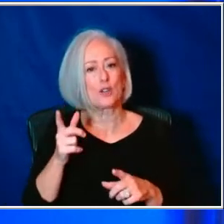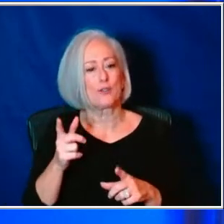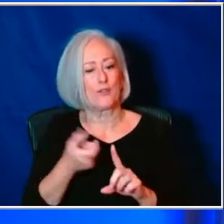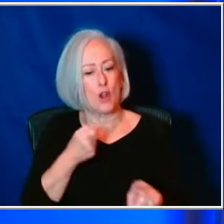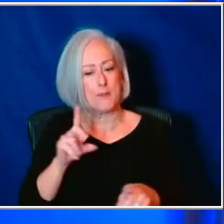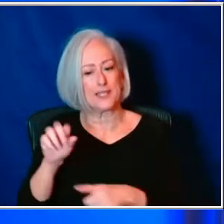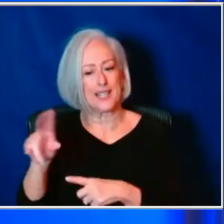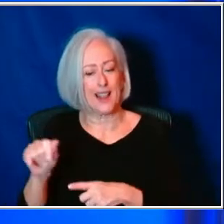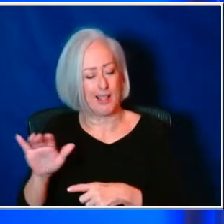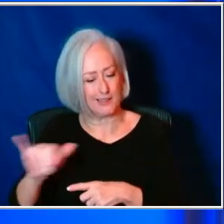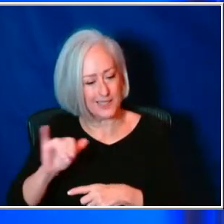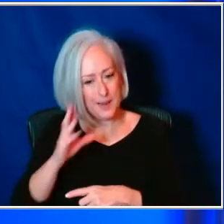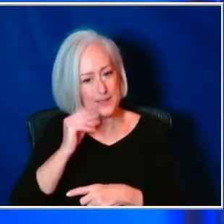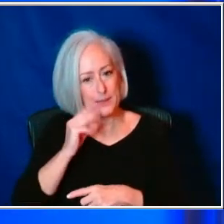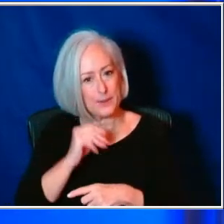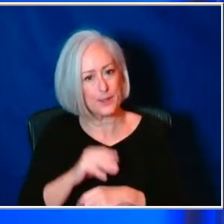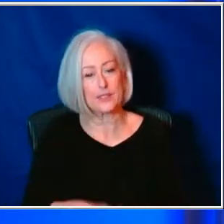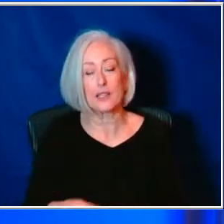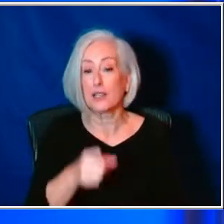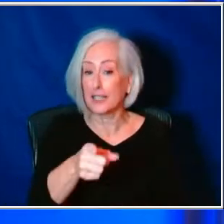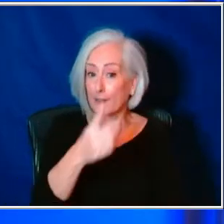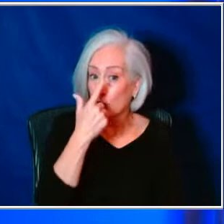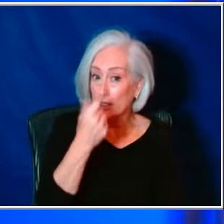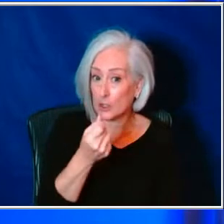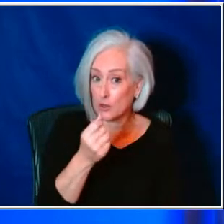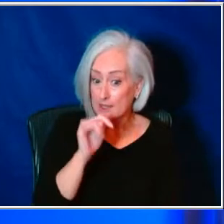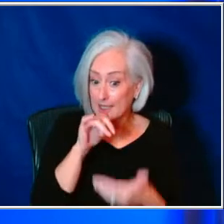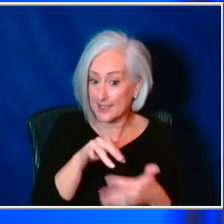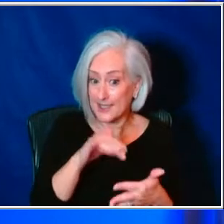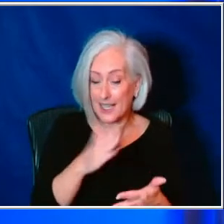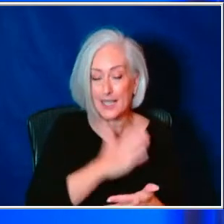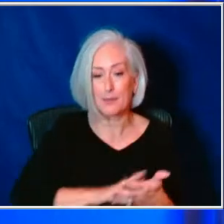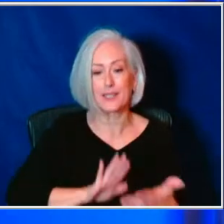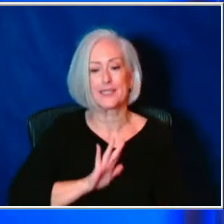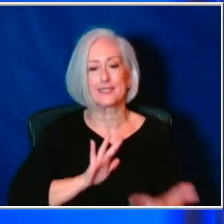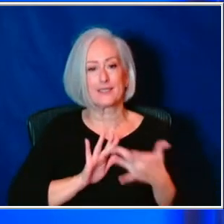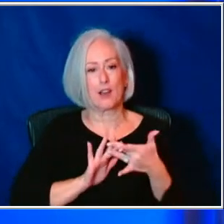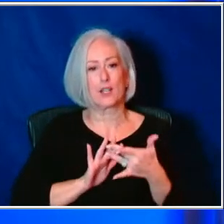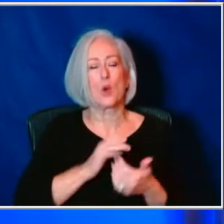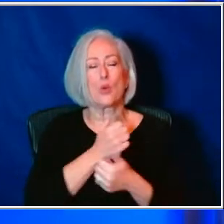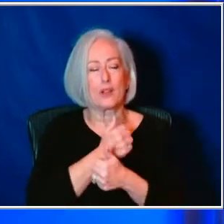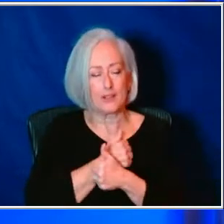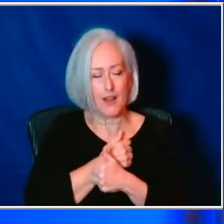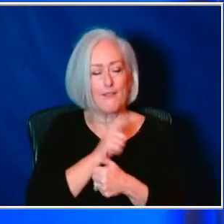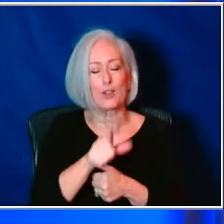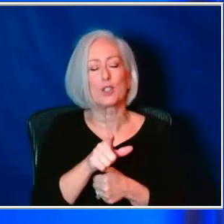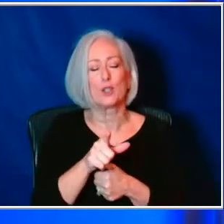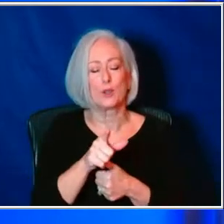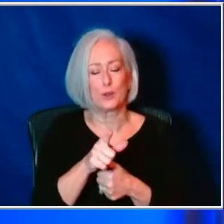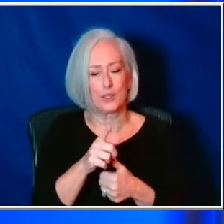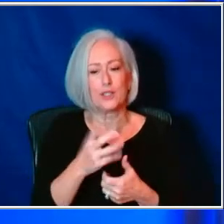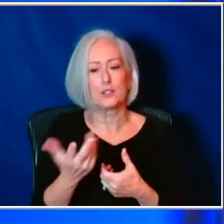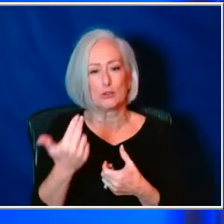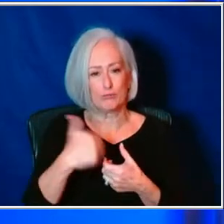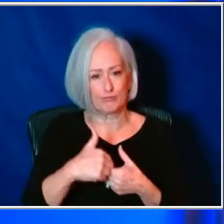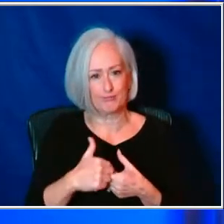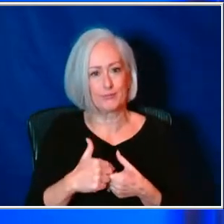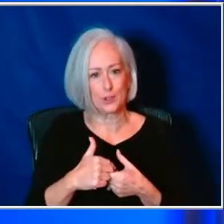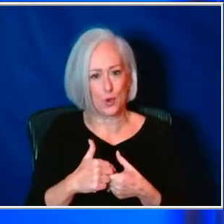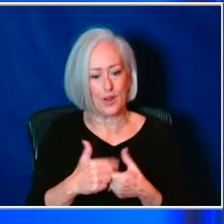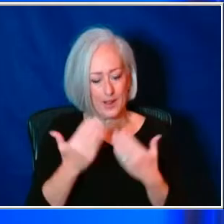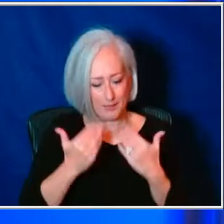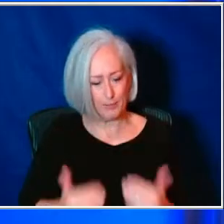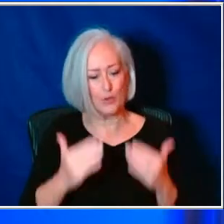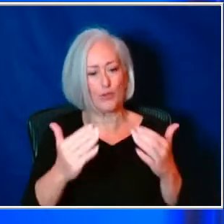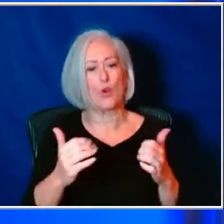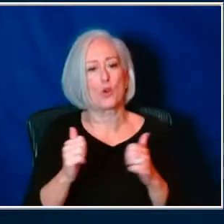anybody who's interested in our study, please contact us. We would really love to hear from you so with that we can move forward with this